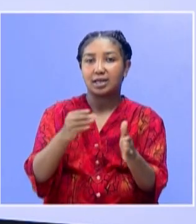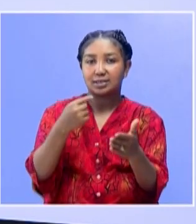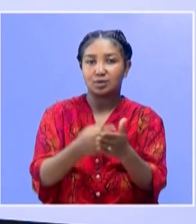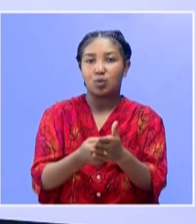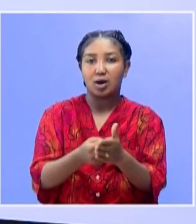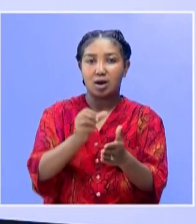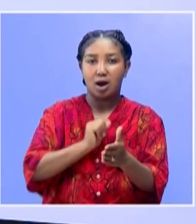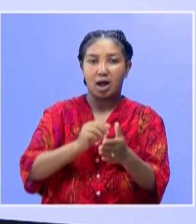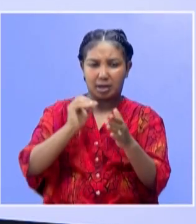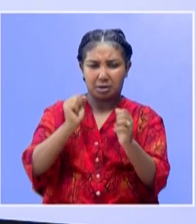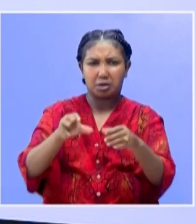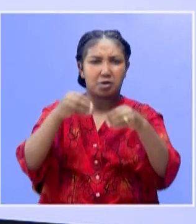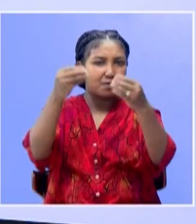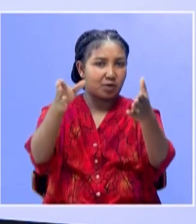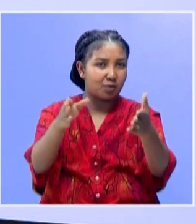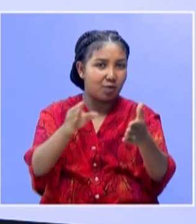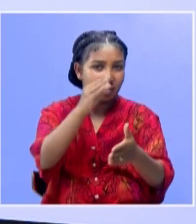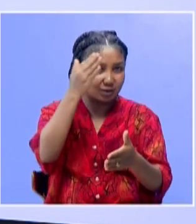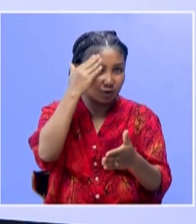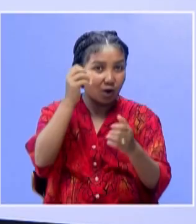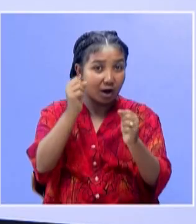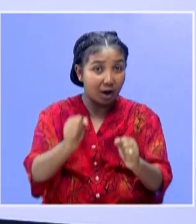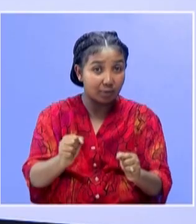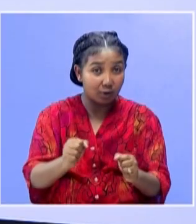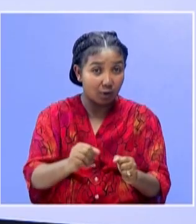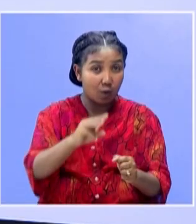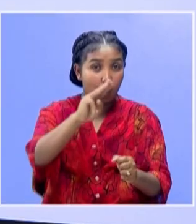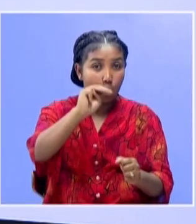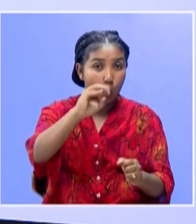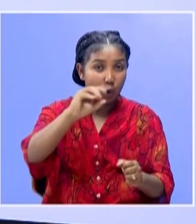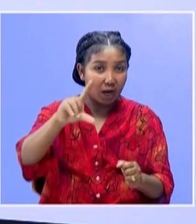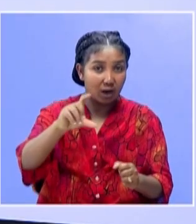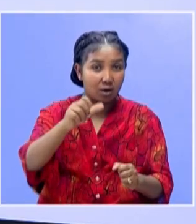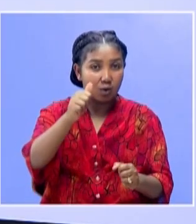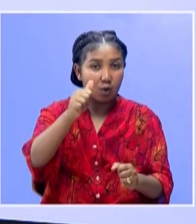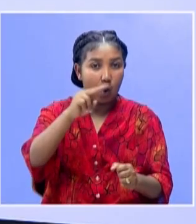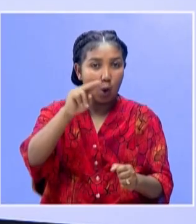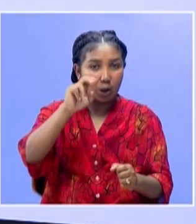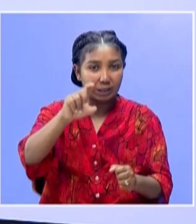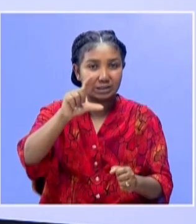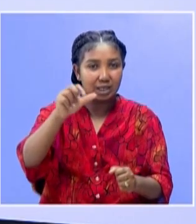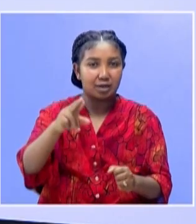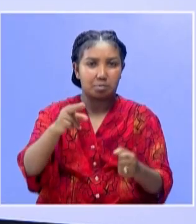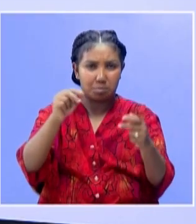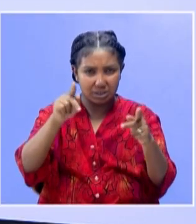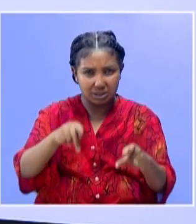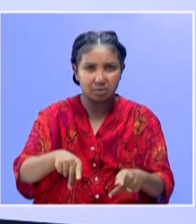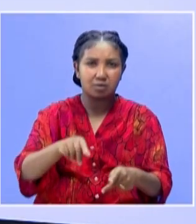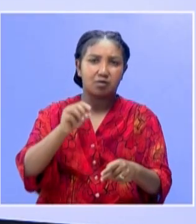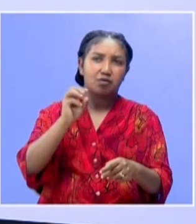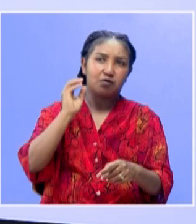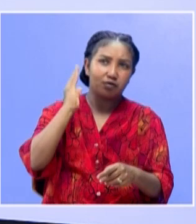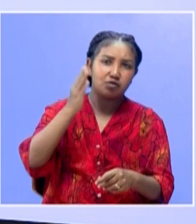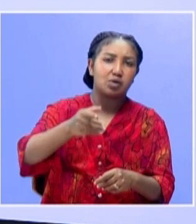one, I can give you. As you know, can is a modal auxiliary. We can use it for present, future, and even for the past,